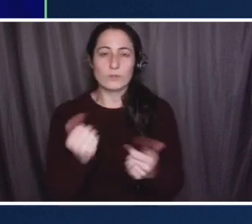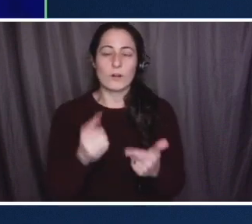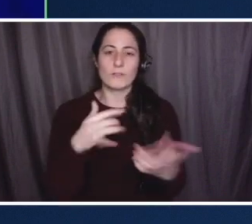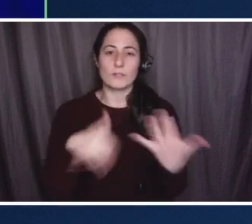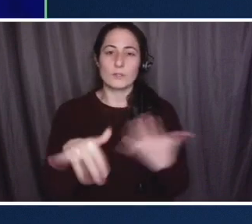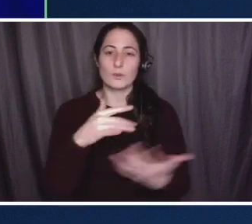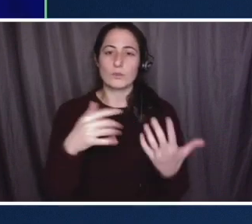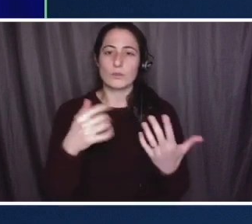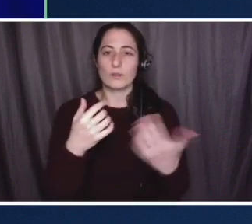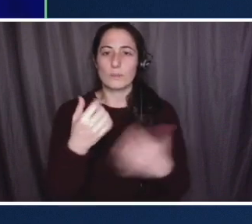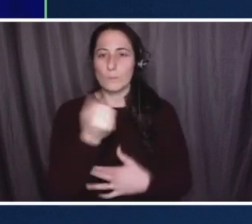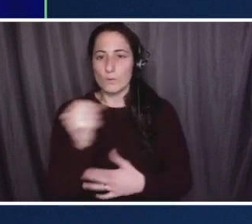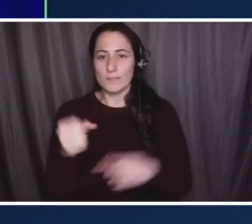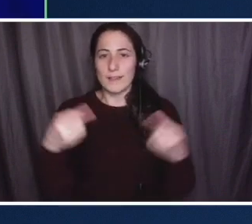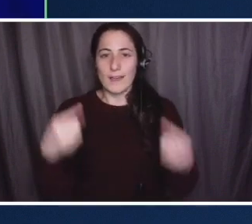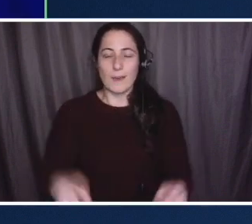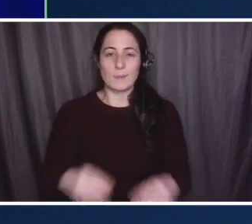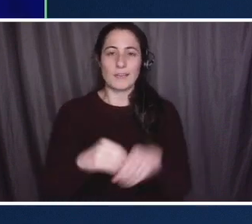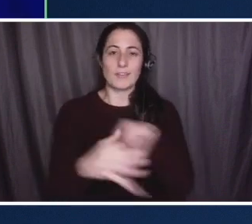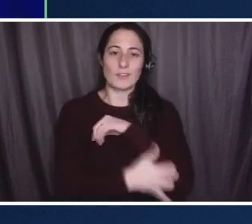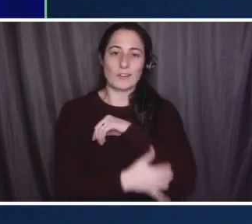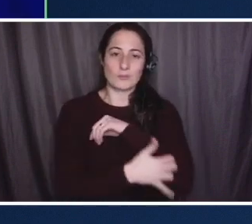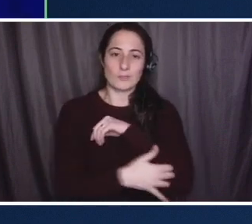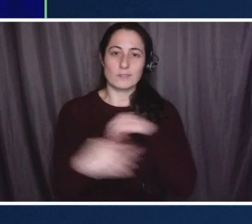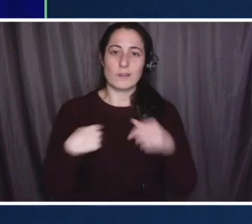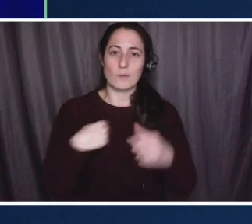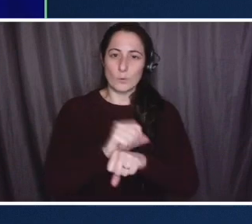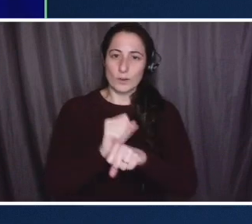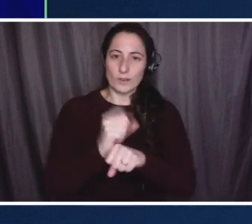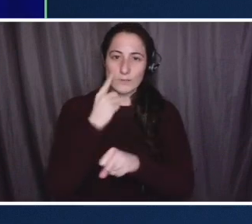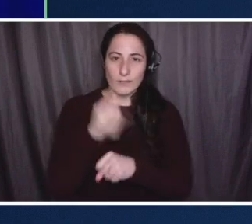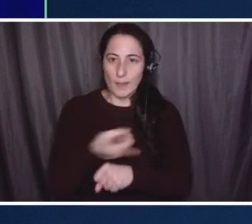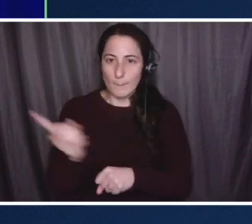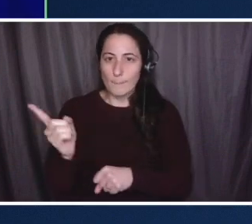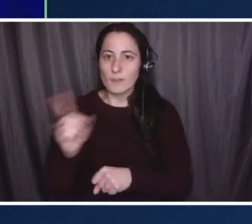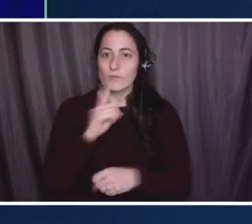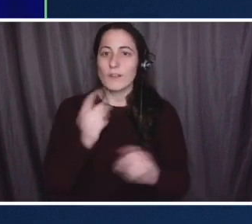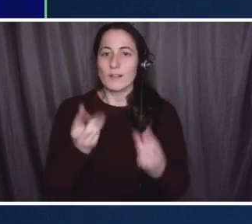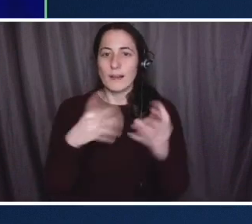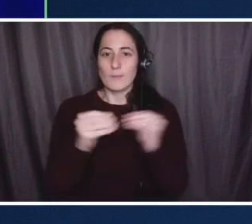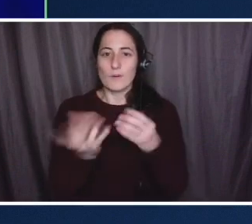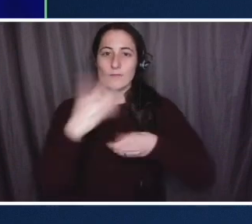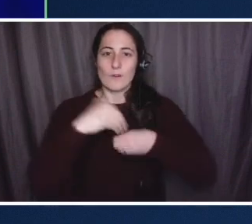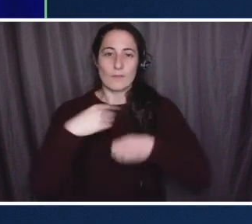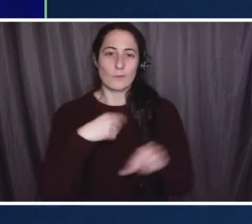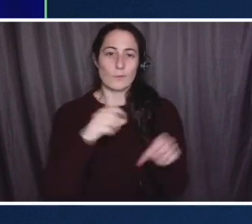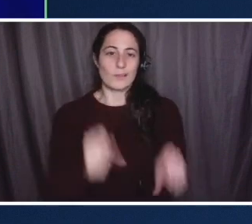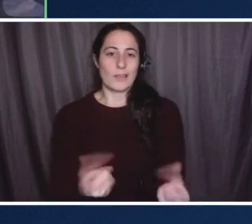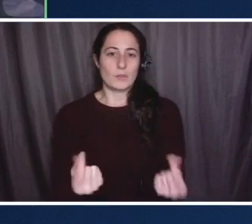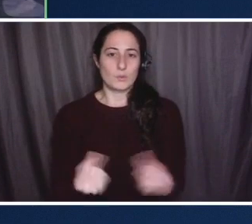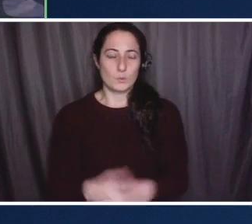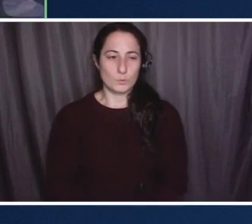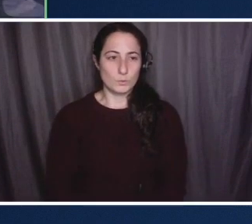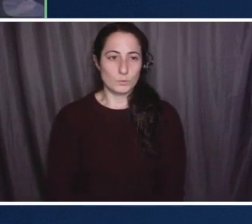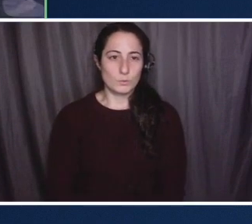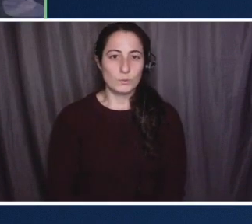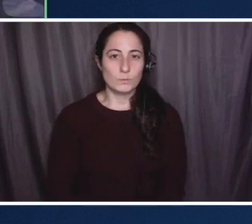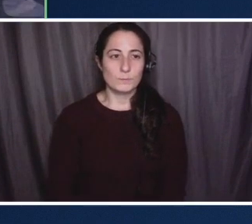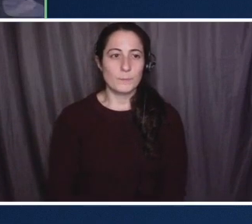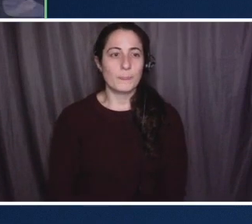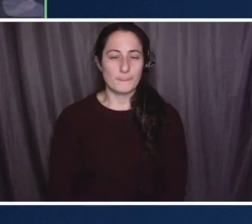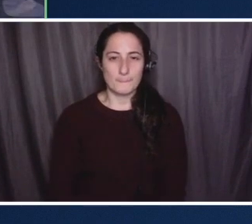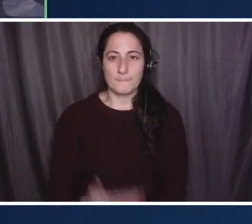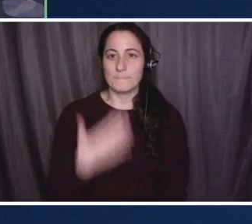social movements in the countries we all working and support are doing their bit. There's a lot more that we can do on this end. Thank you so much. So now we